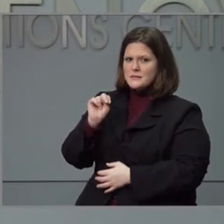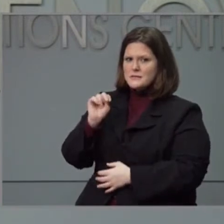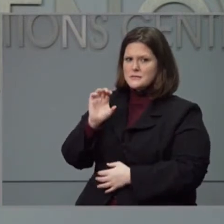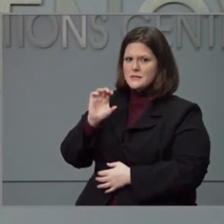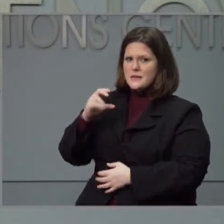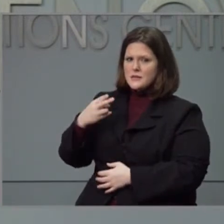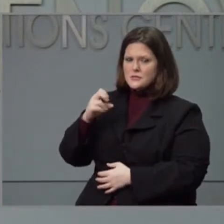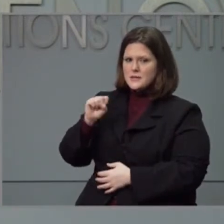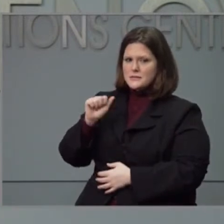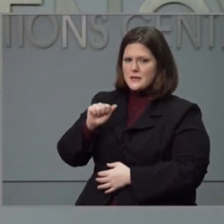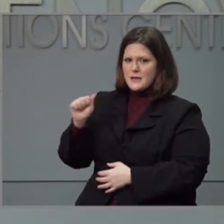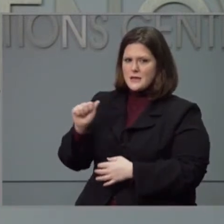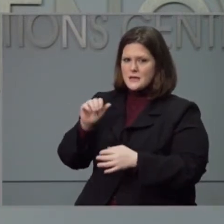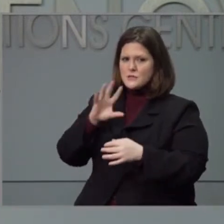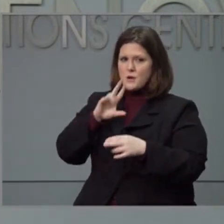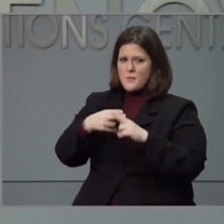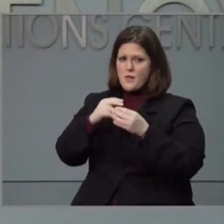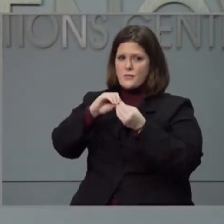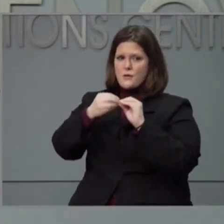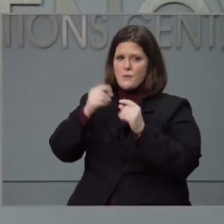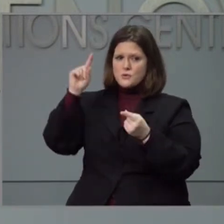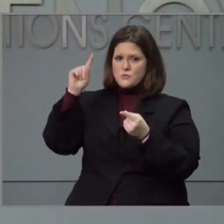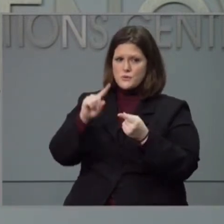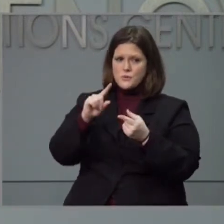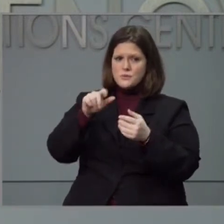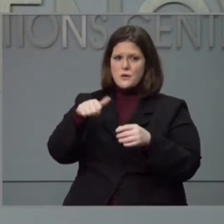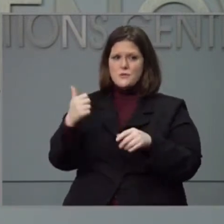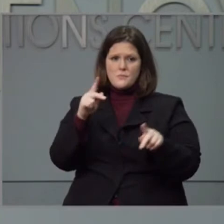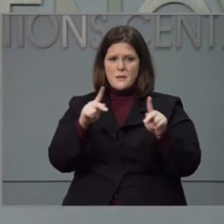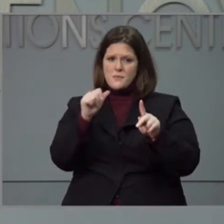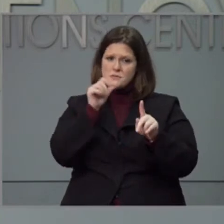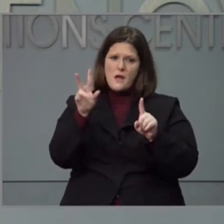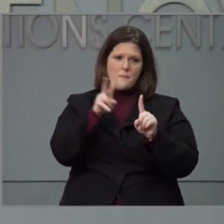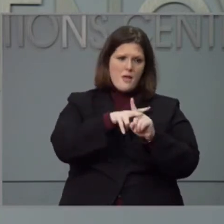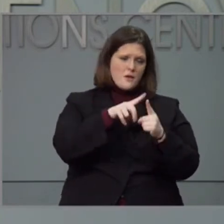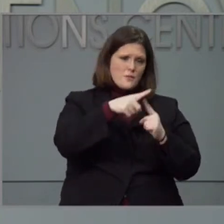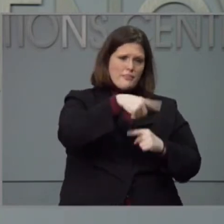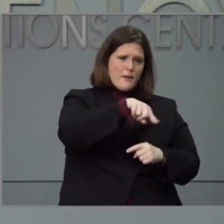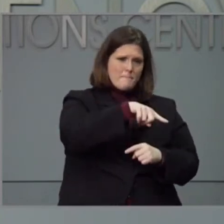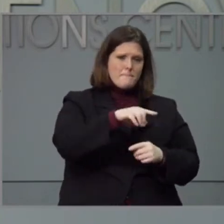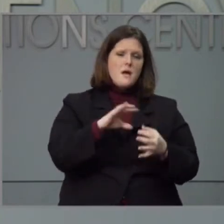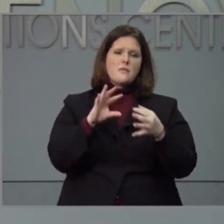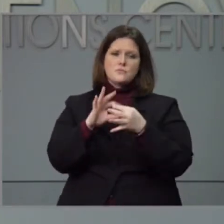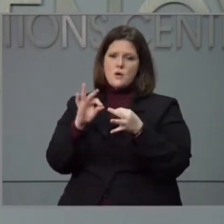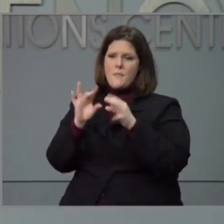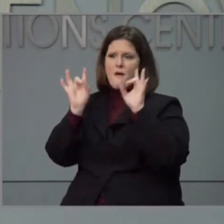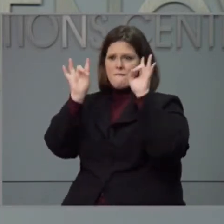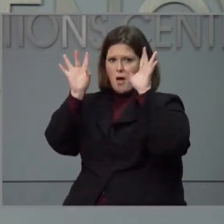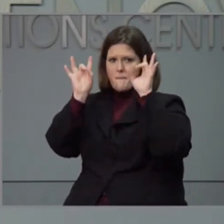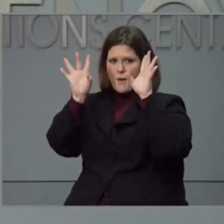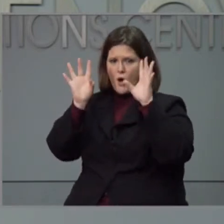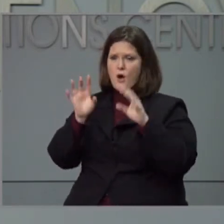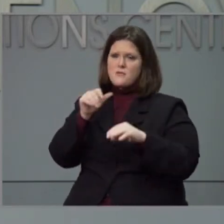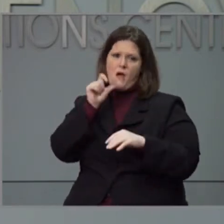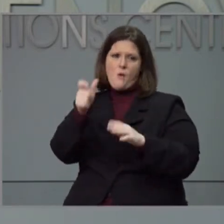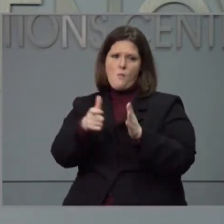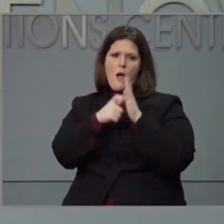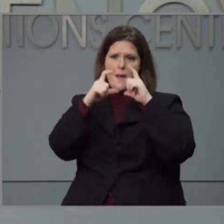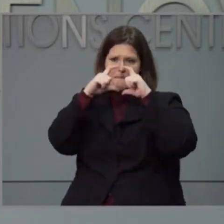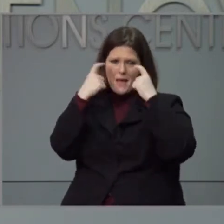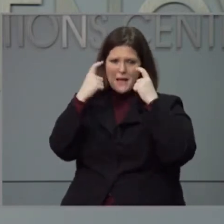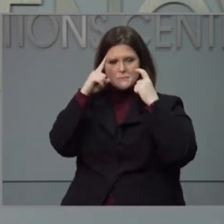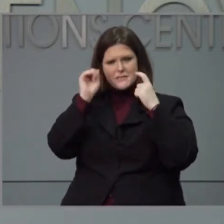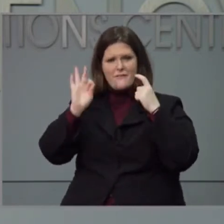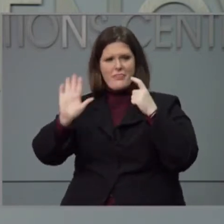to them. And then just announced before, during this press conference was that volleyball is going to be required to wear masks during competition